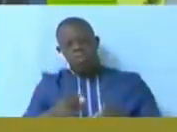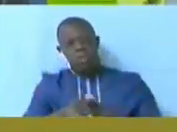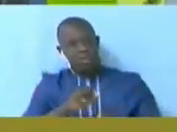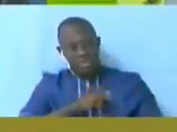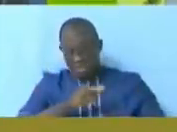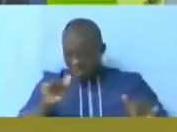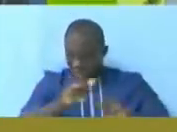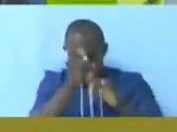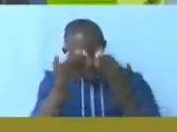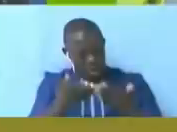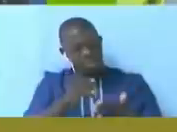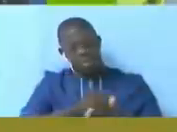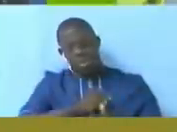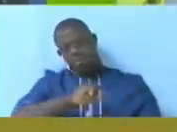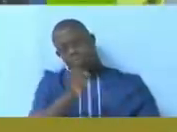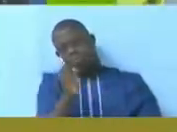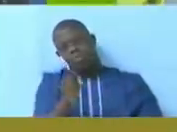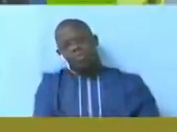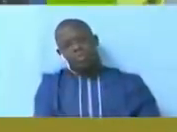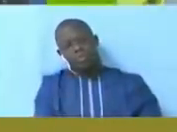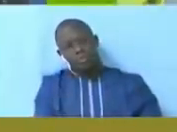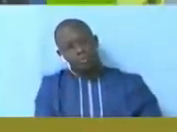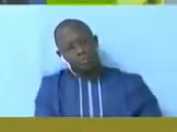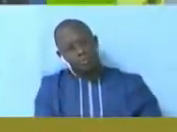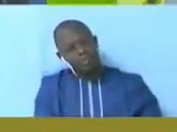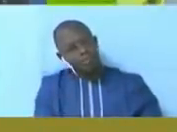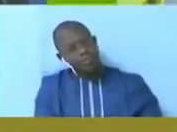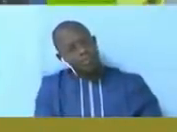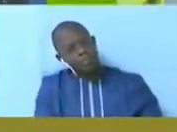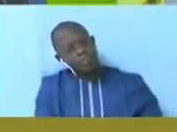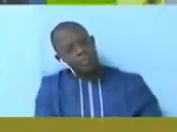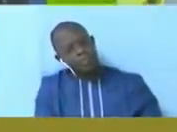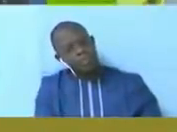still refused. Haninga bi abalanda. Then as a